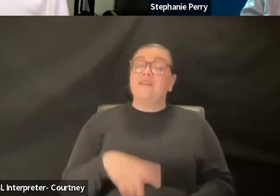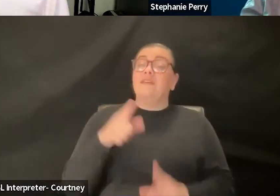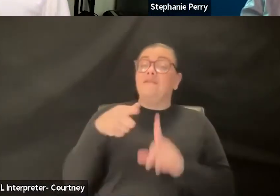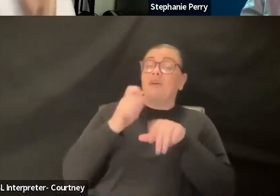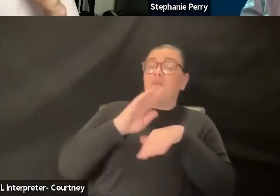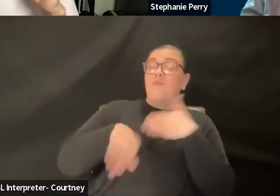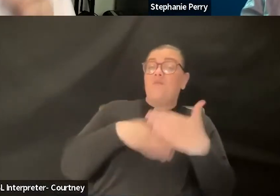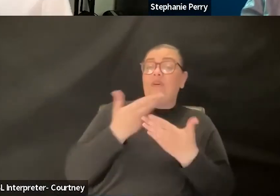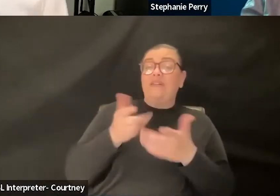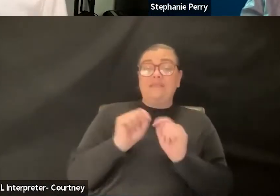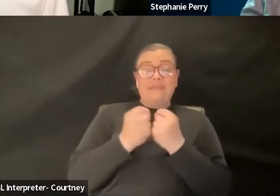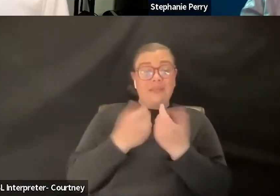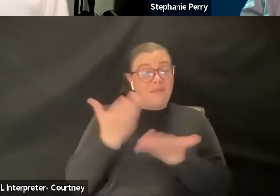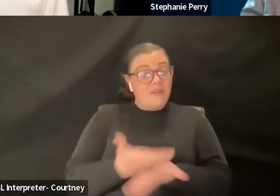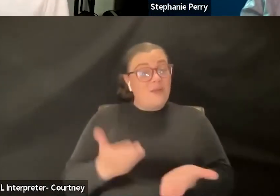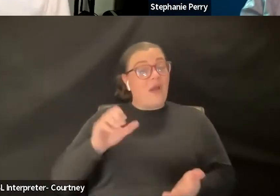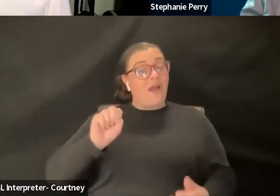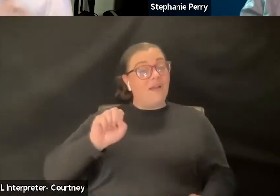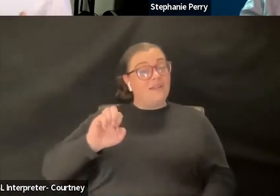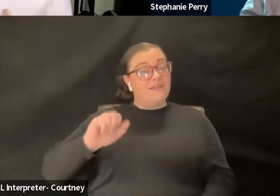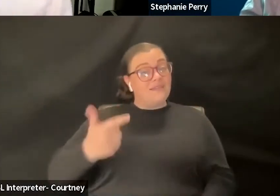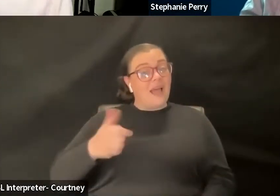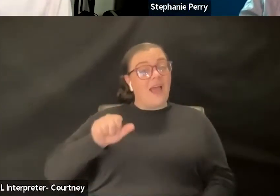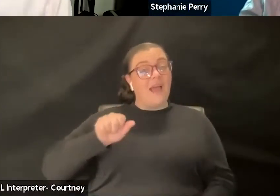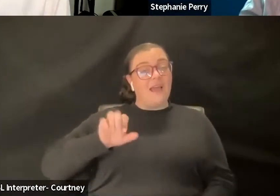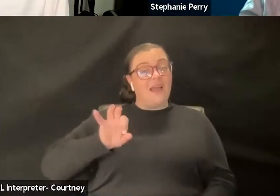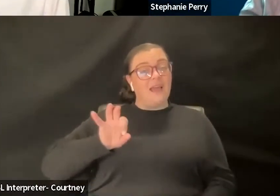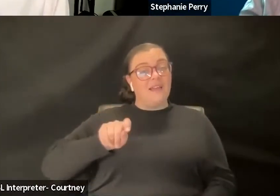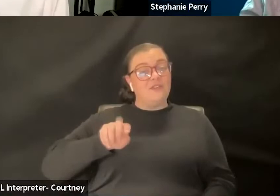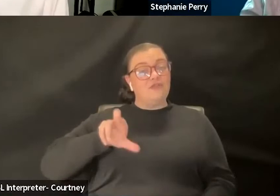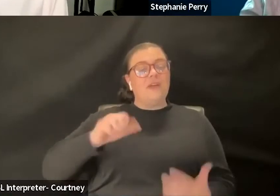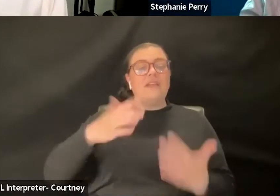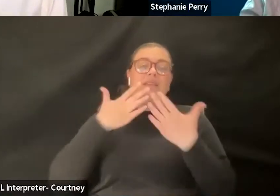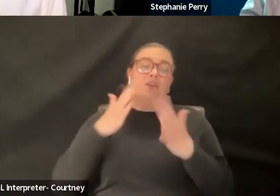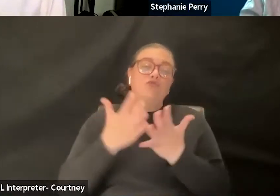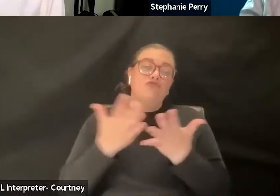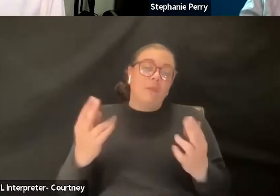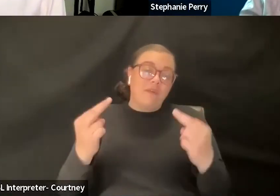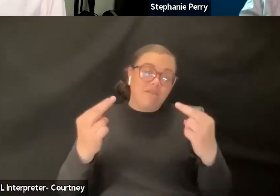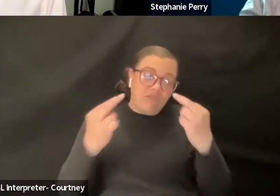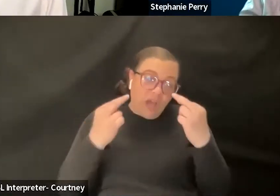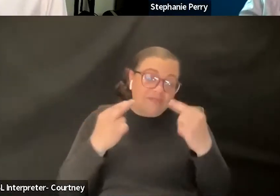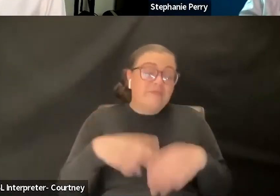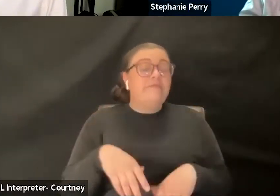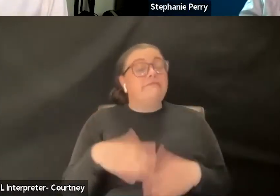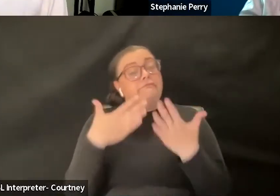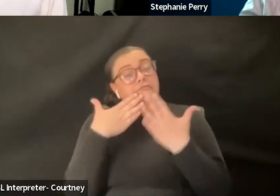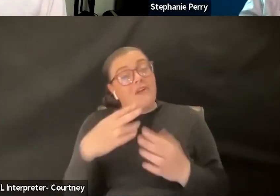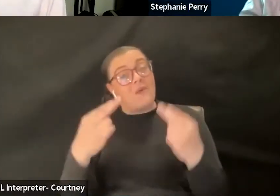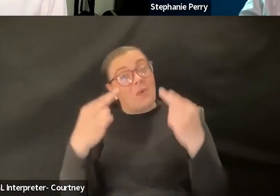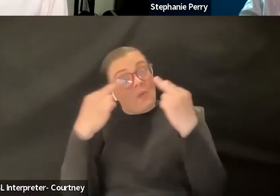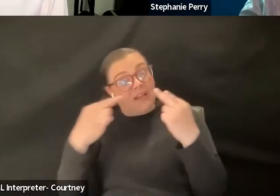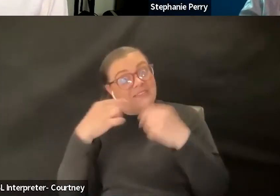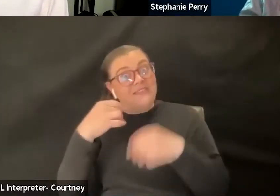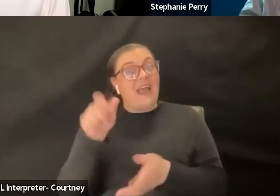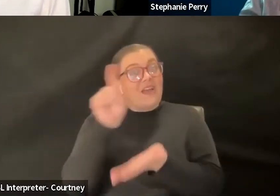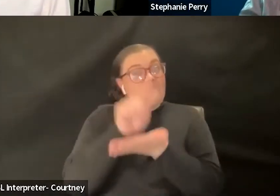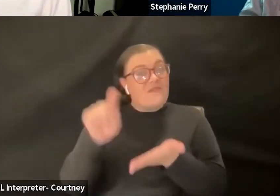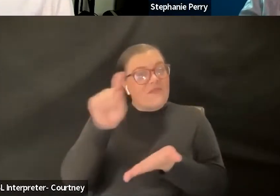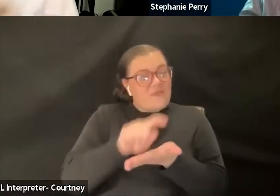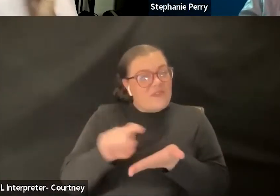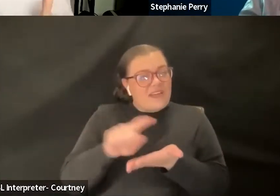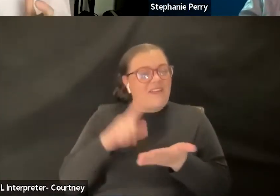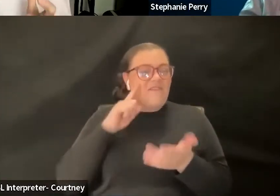at SAG-AFTRA, thank you so much for watching. And as always, a special thanks to our regular viewers who tune in each week for our educational